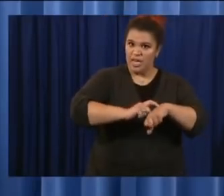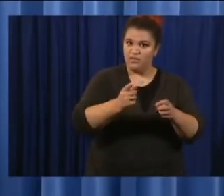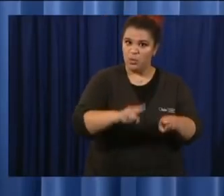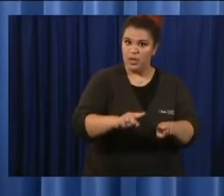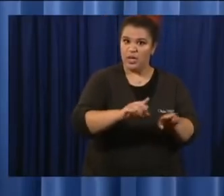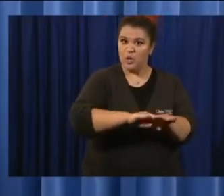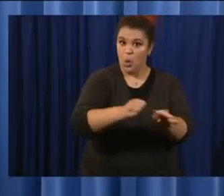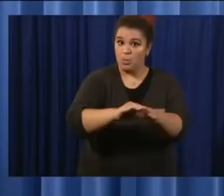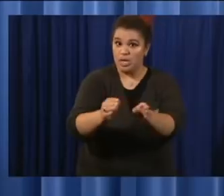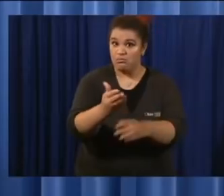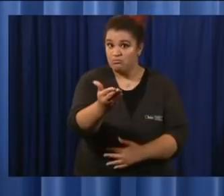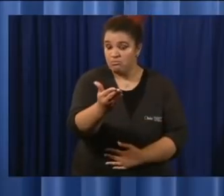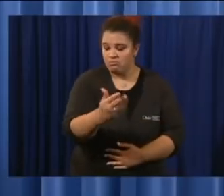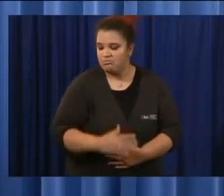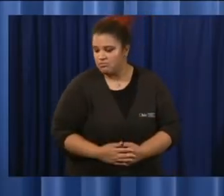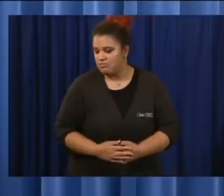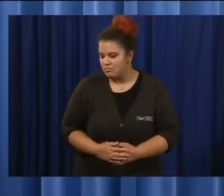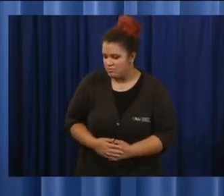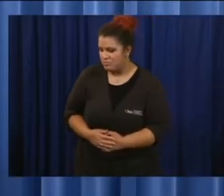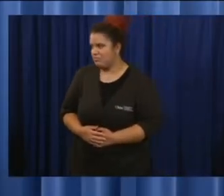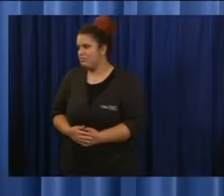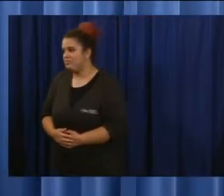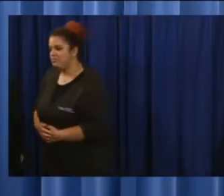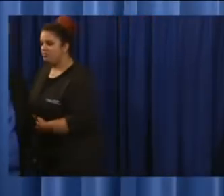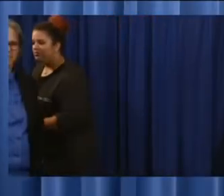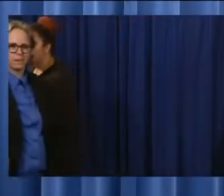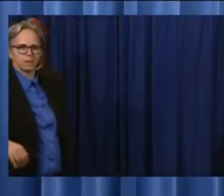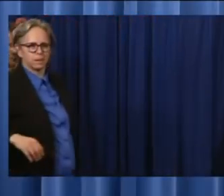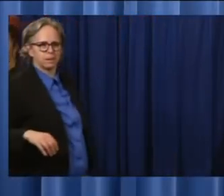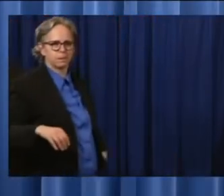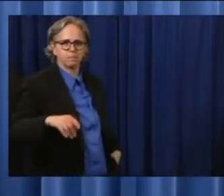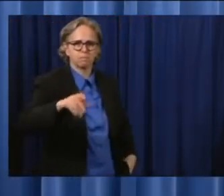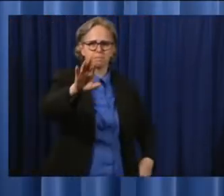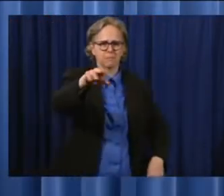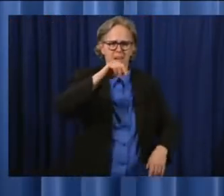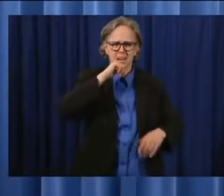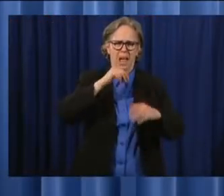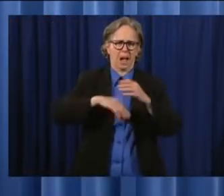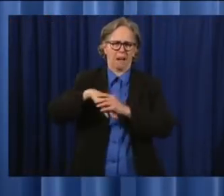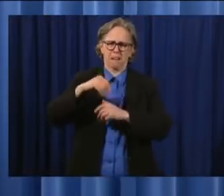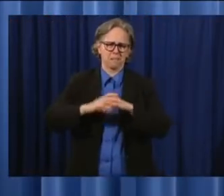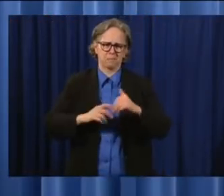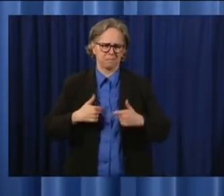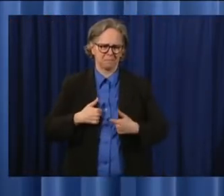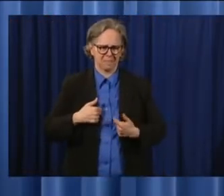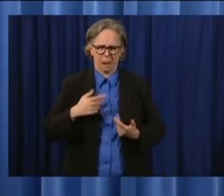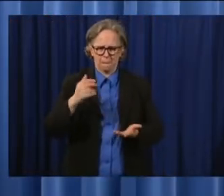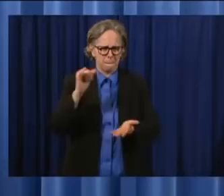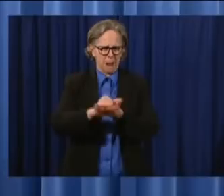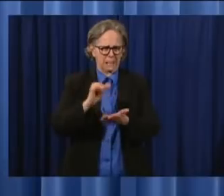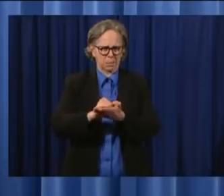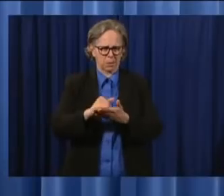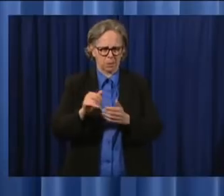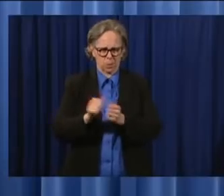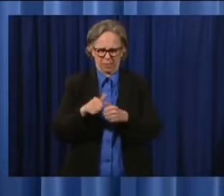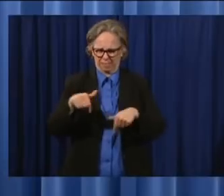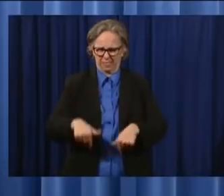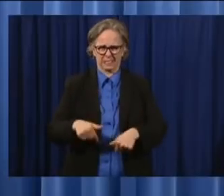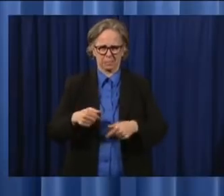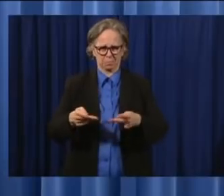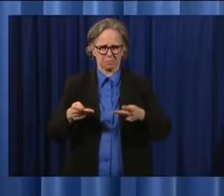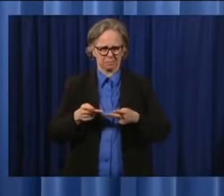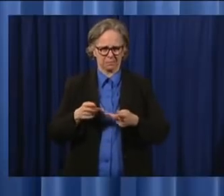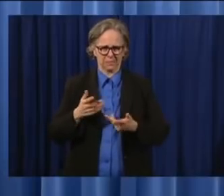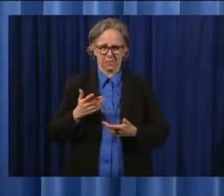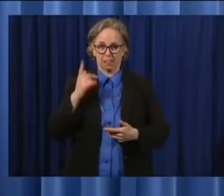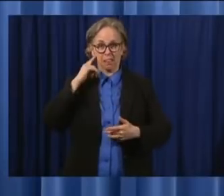No, I'm not comfortable. I don't think anybody in my position could be comfortable. You know, we're going to watch